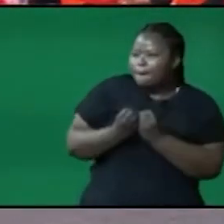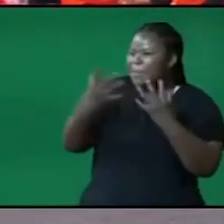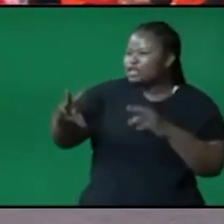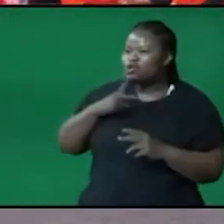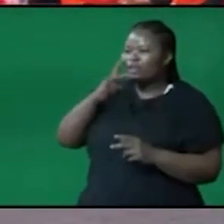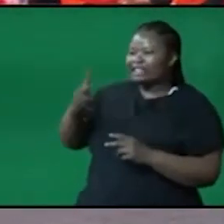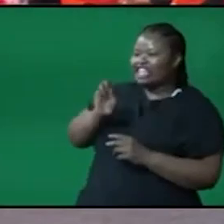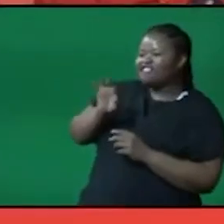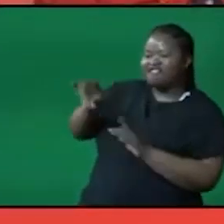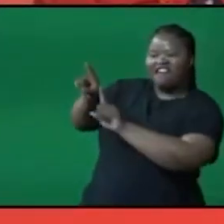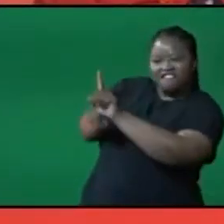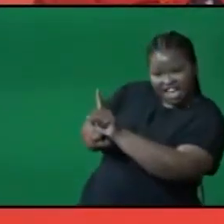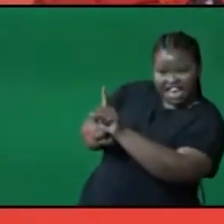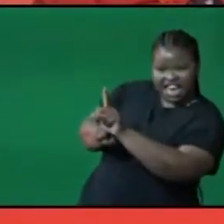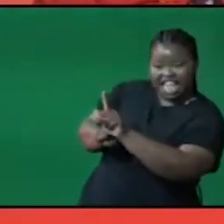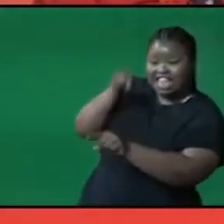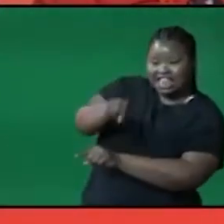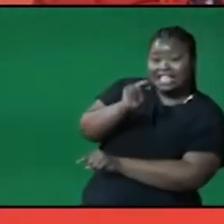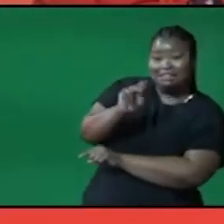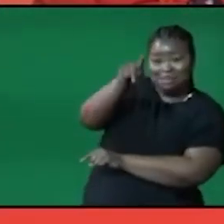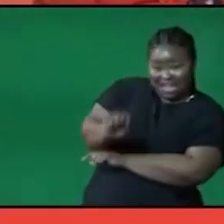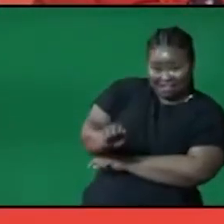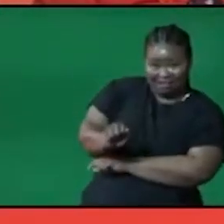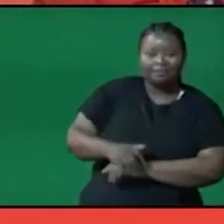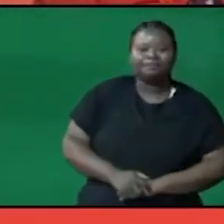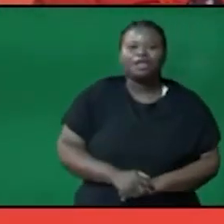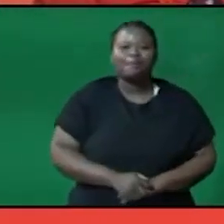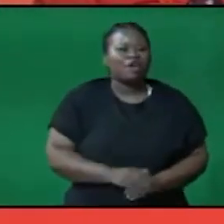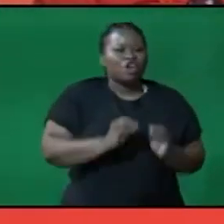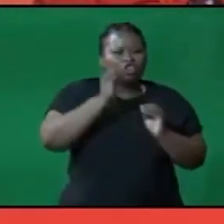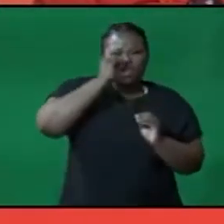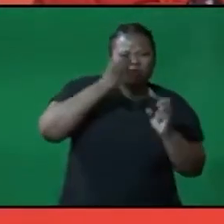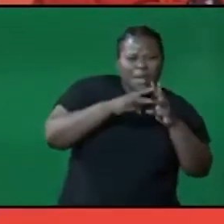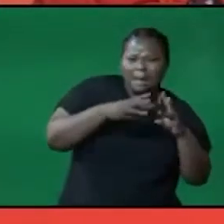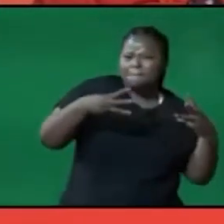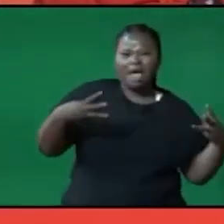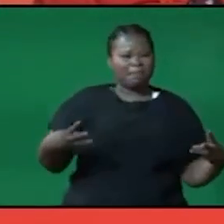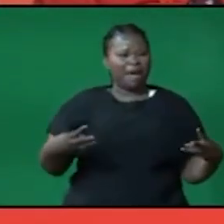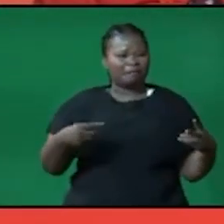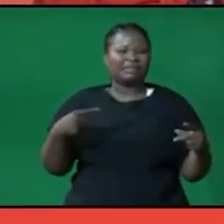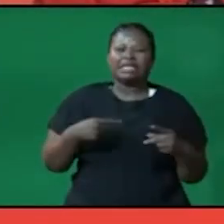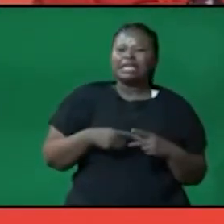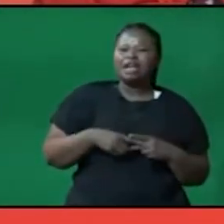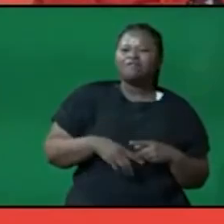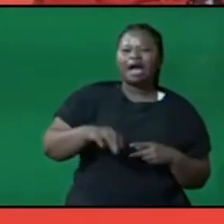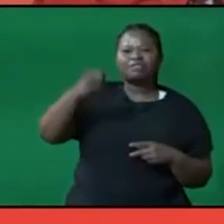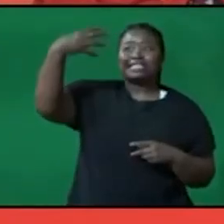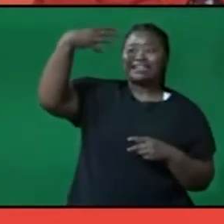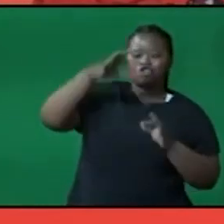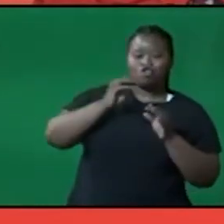us fail ahead of this assembly. There were newspapers that were dedicating Sunday